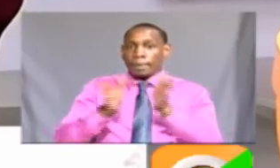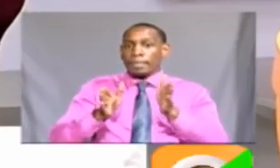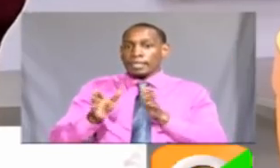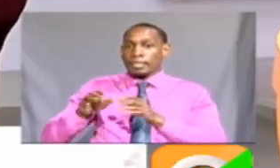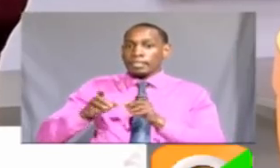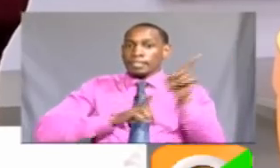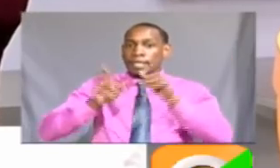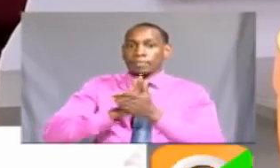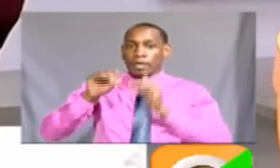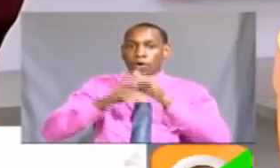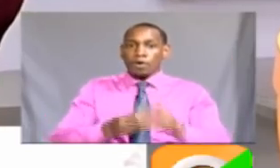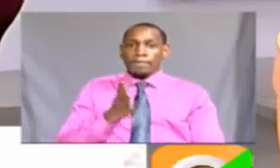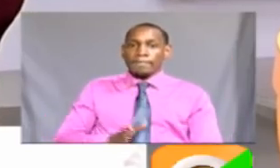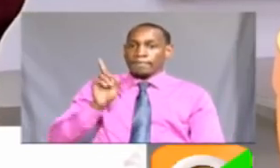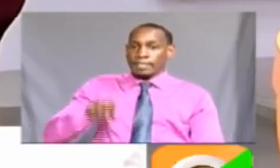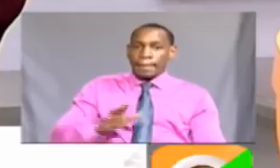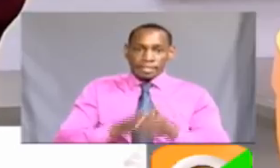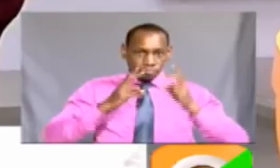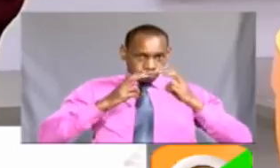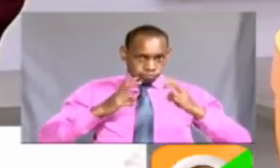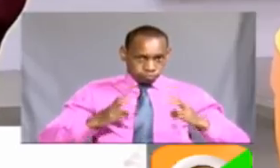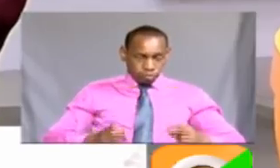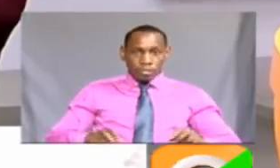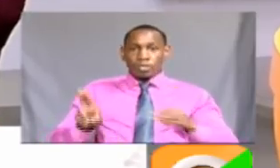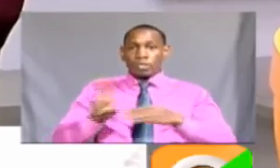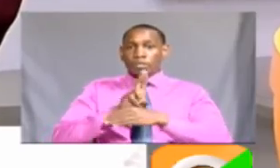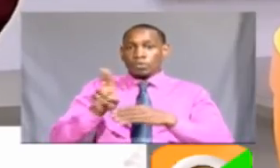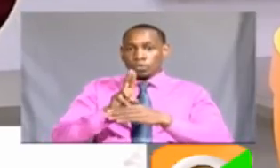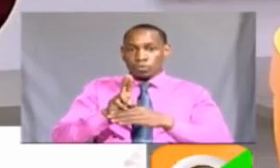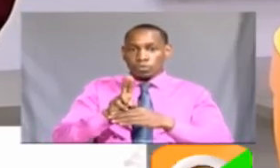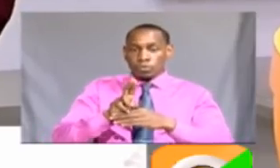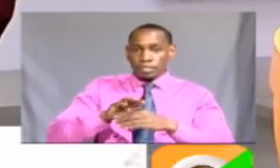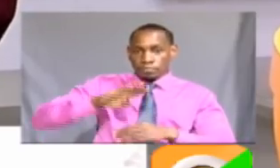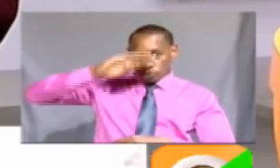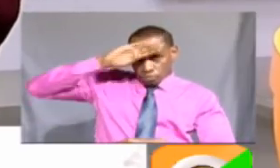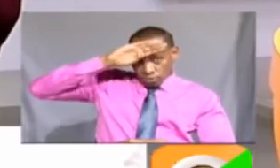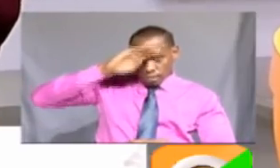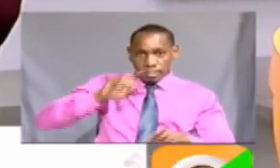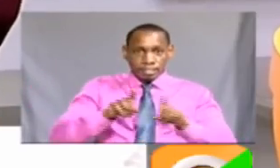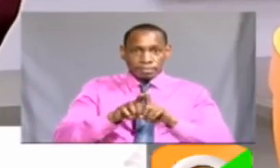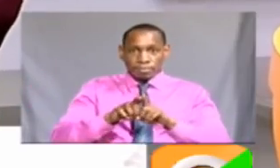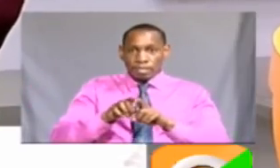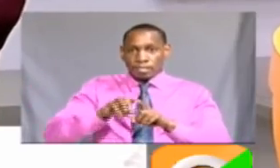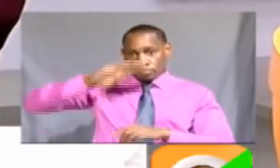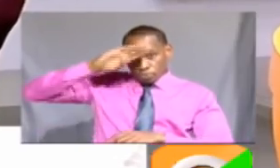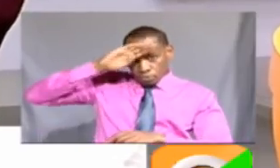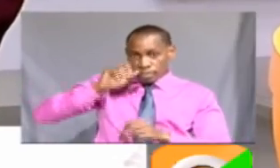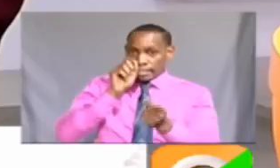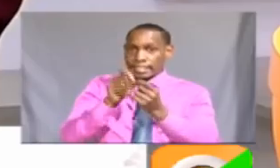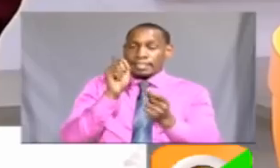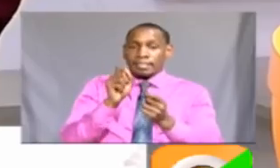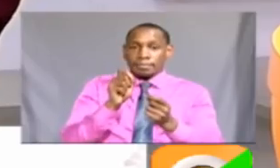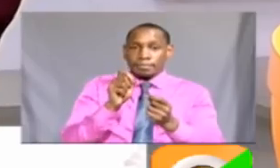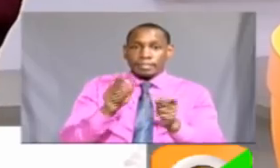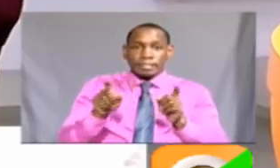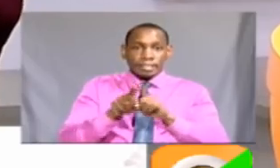transport, all guests must be screened using a contact-free thermometer, or the thermoguns as we know them.